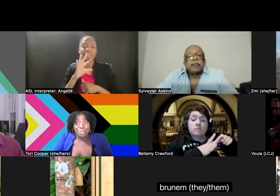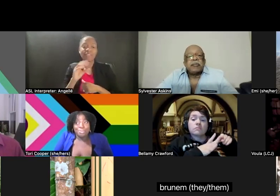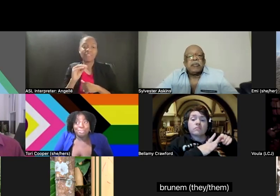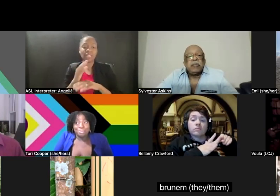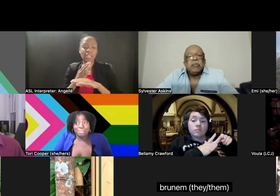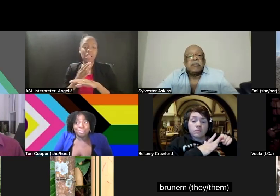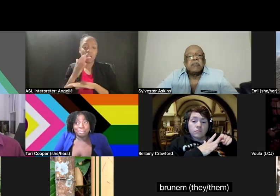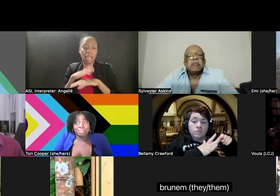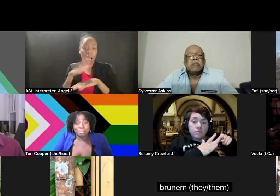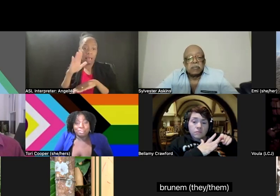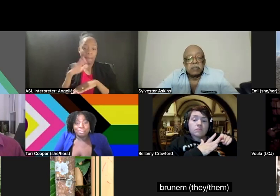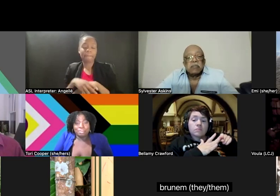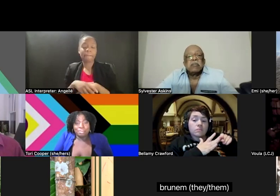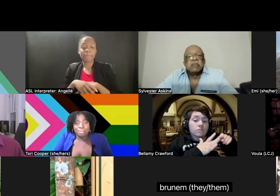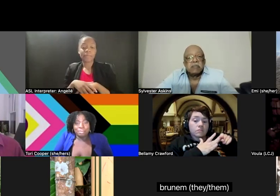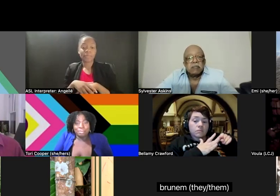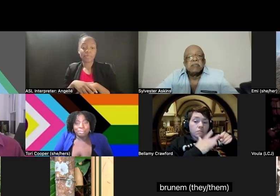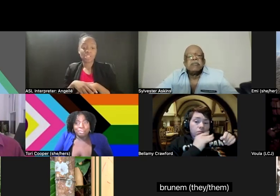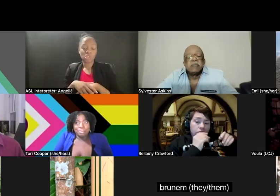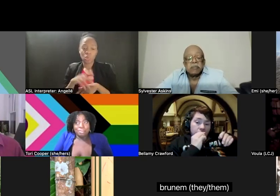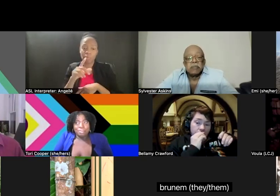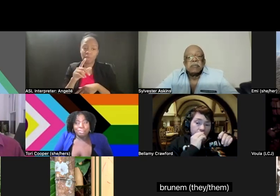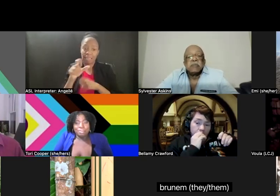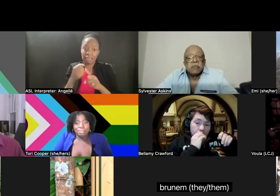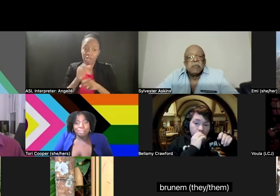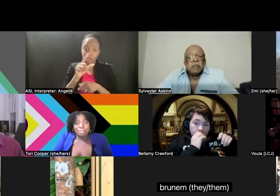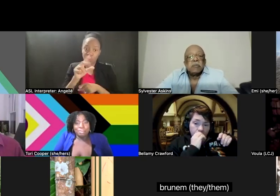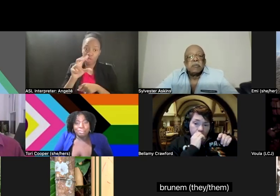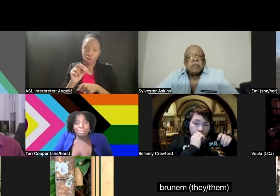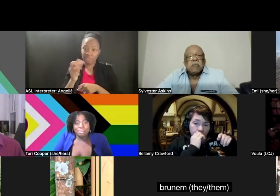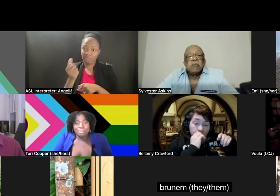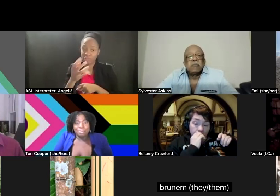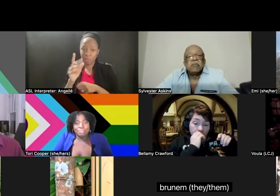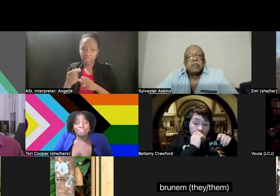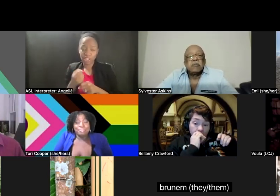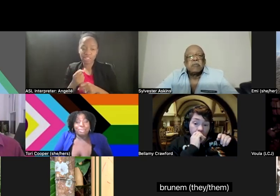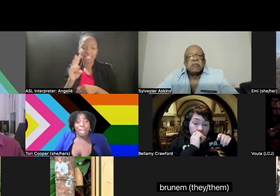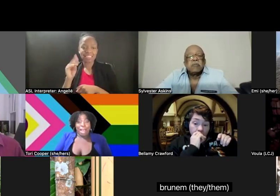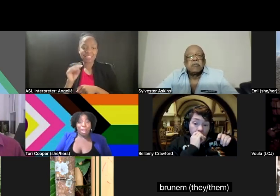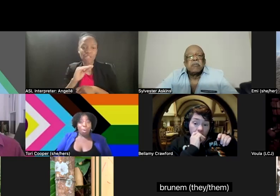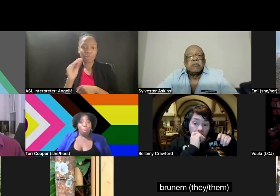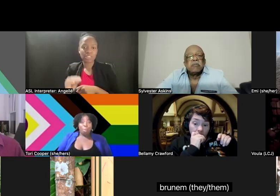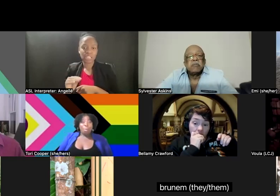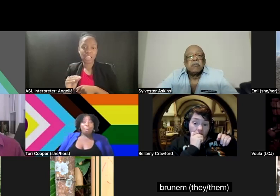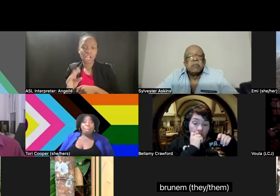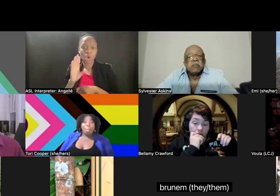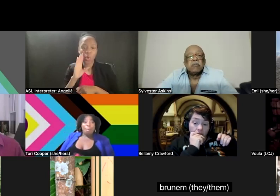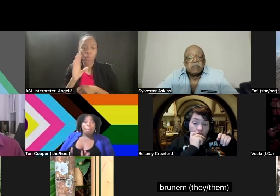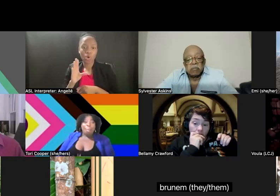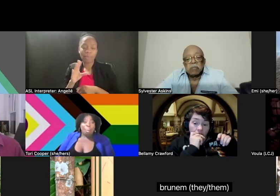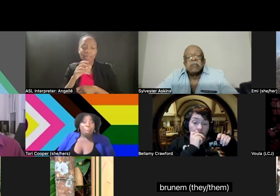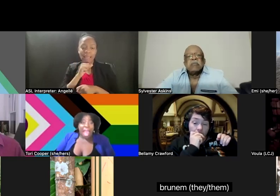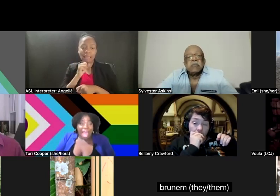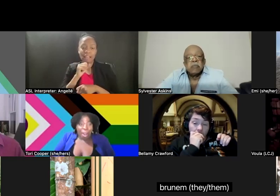by 2030, so in just a few years, 70% of us will be age 50 and